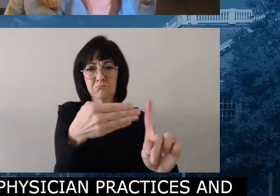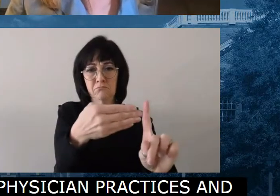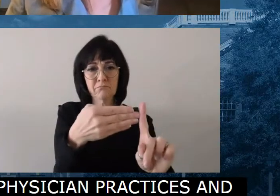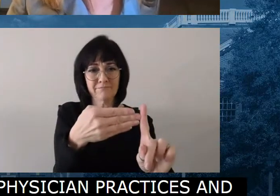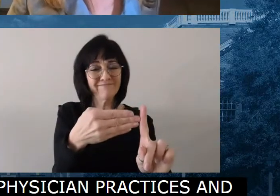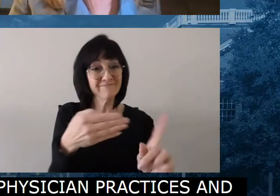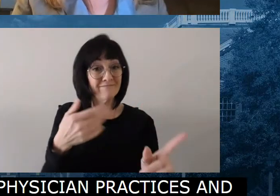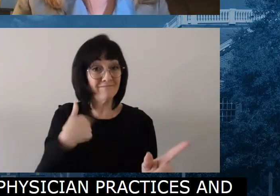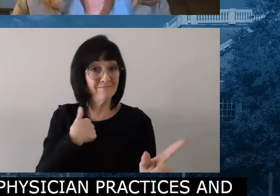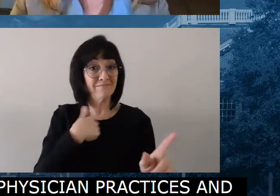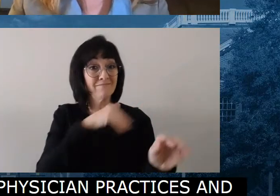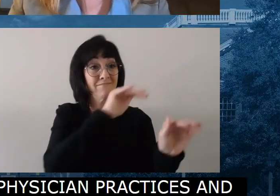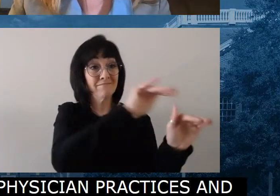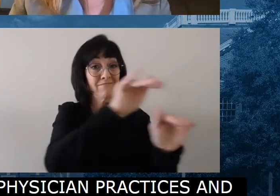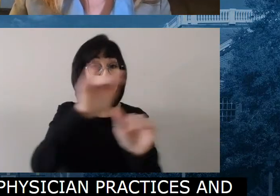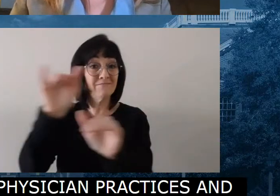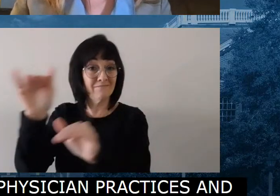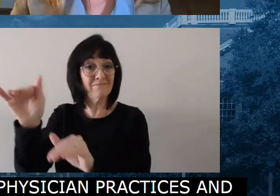role, and they did